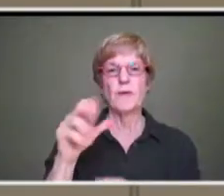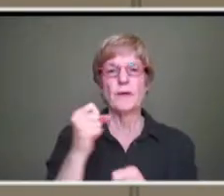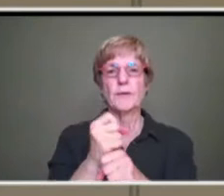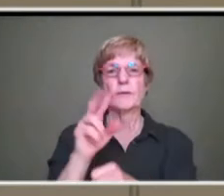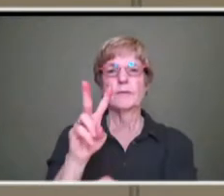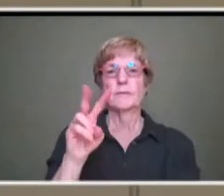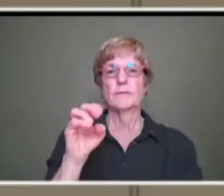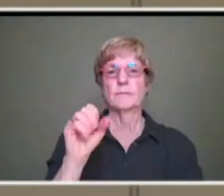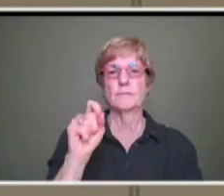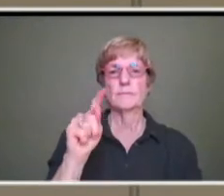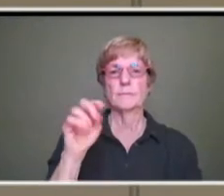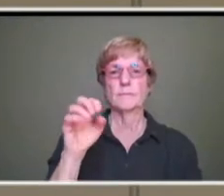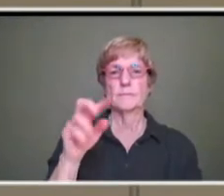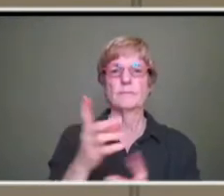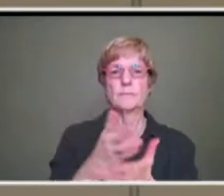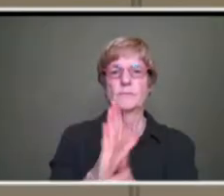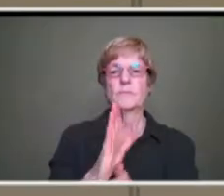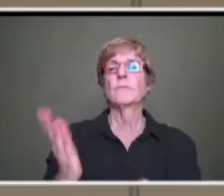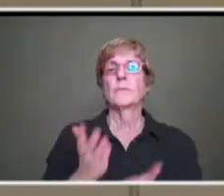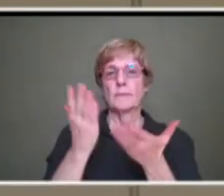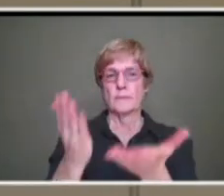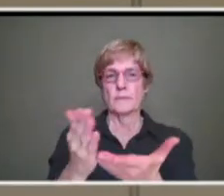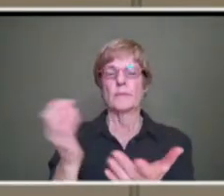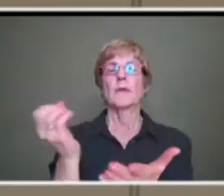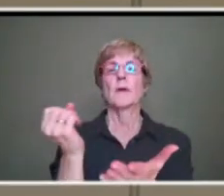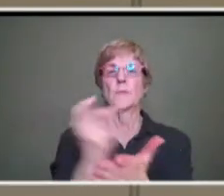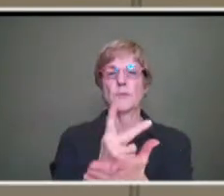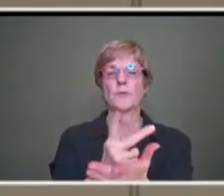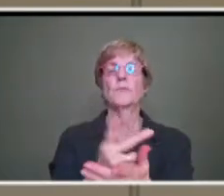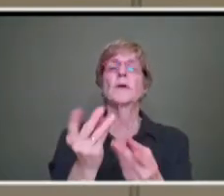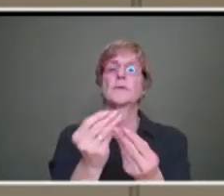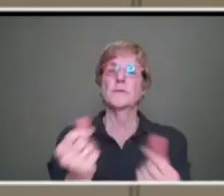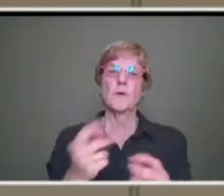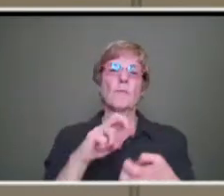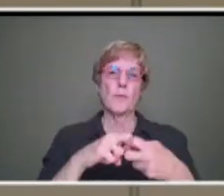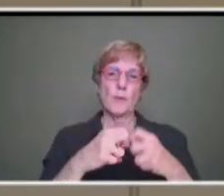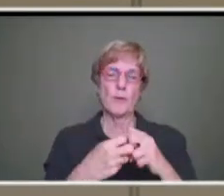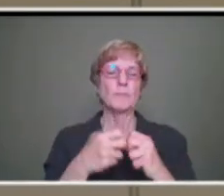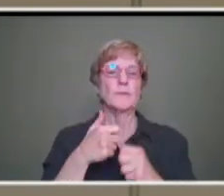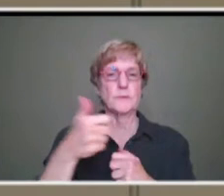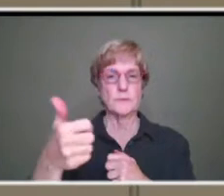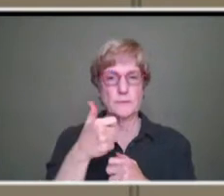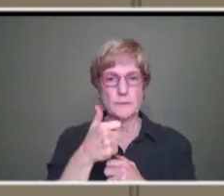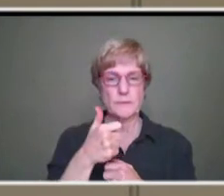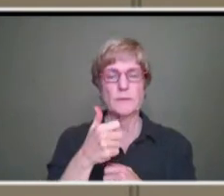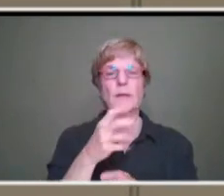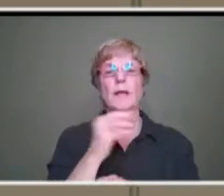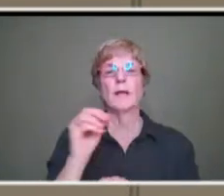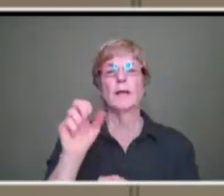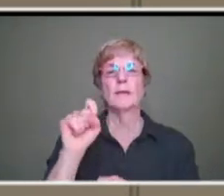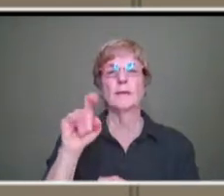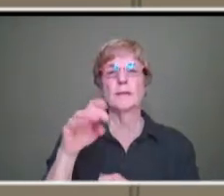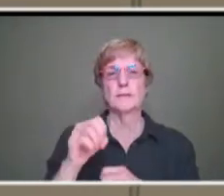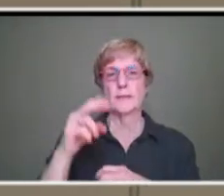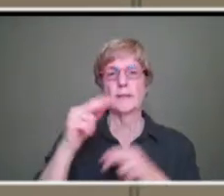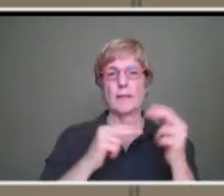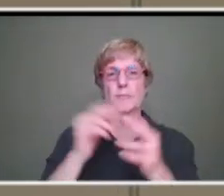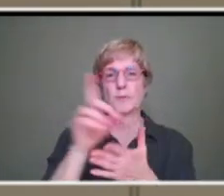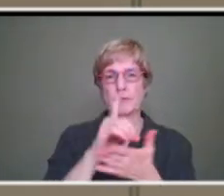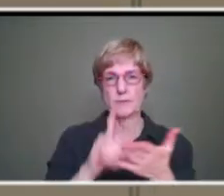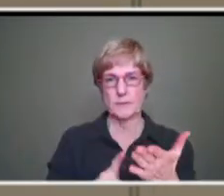recommends approval of this petition upon resolution of outstanding issues related to transportation and site and building design